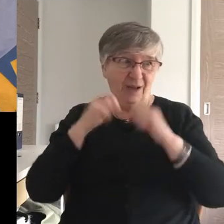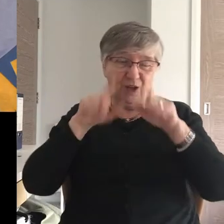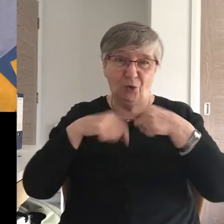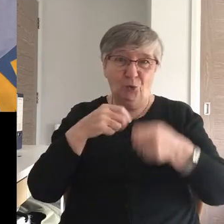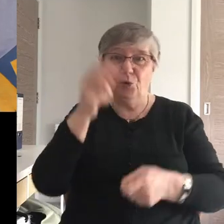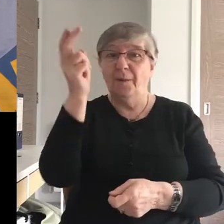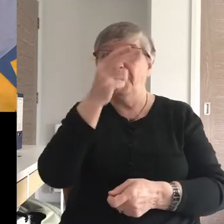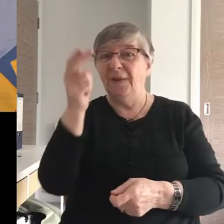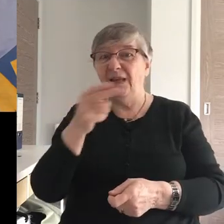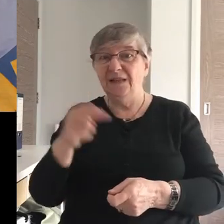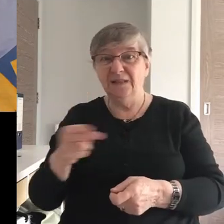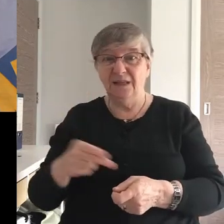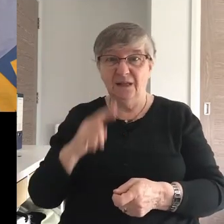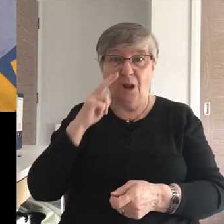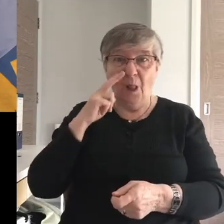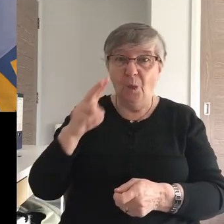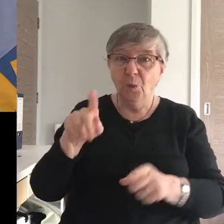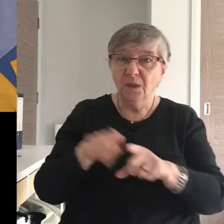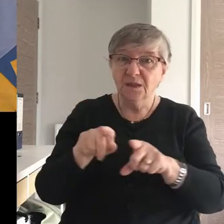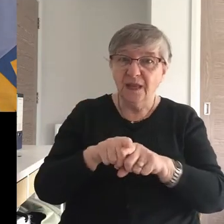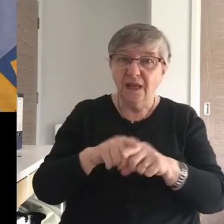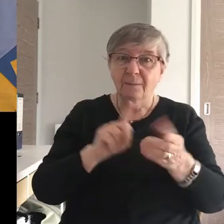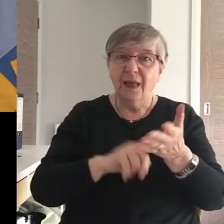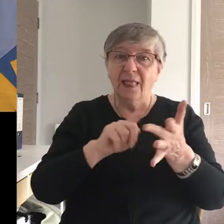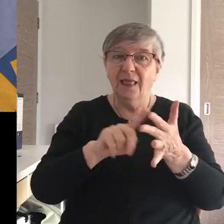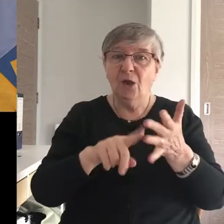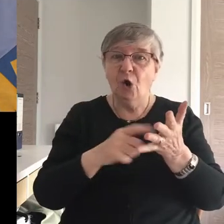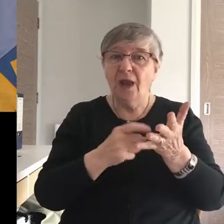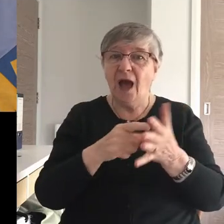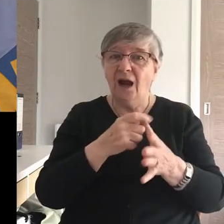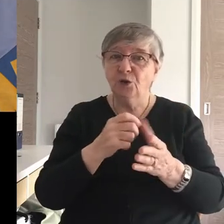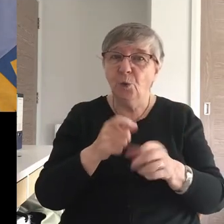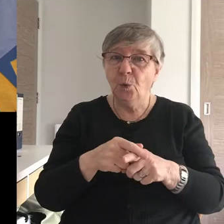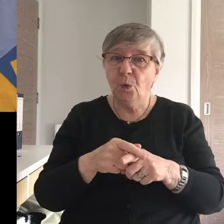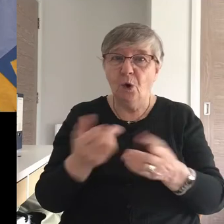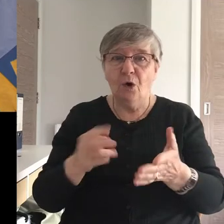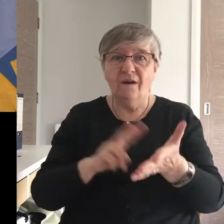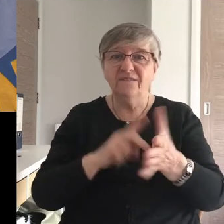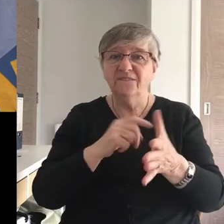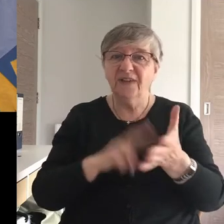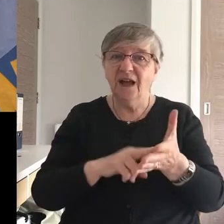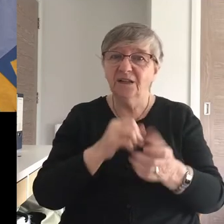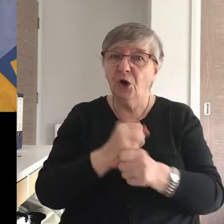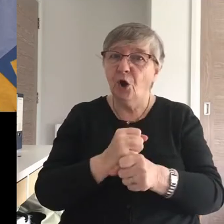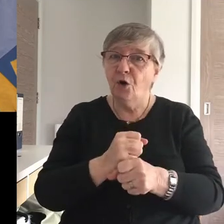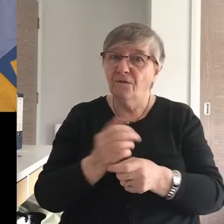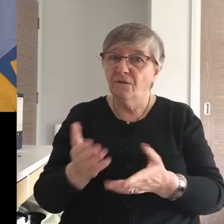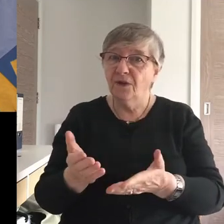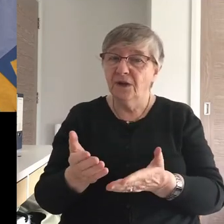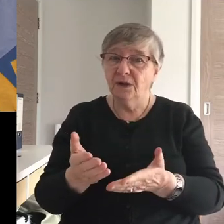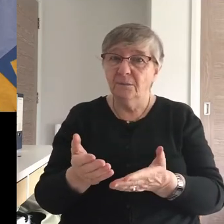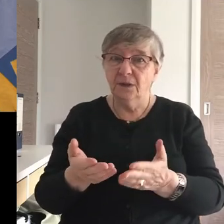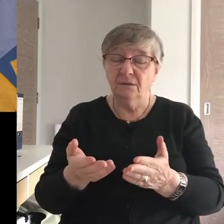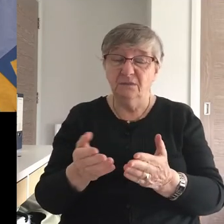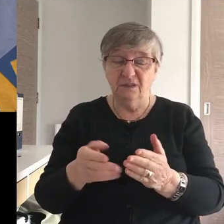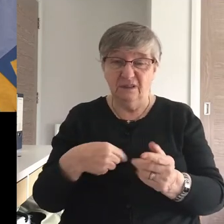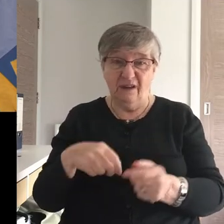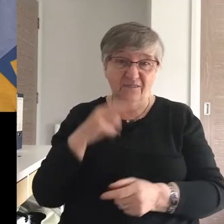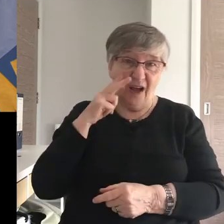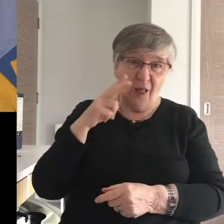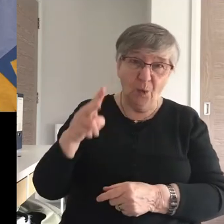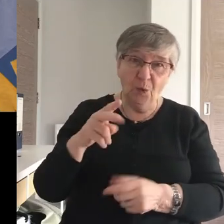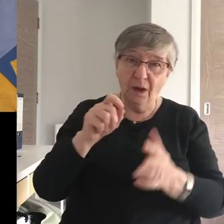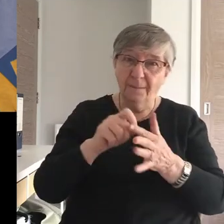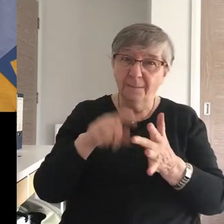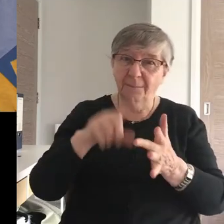something that could be a genuine Leonardo or a genuine Van Gogh. Although when I've looked at